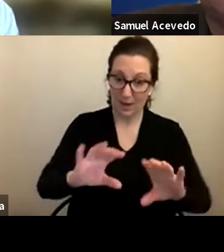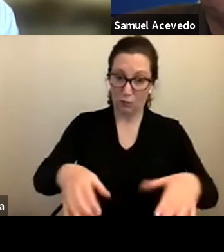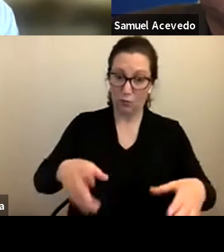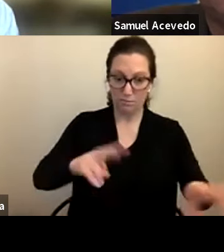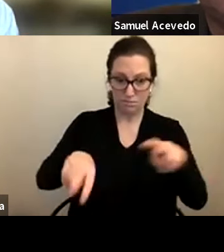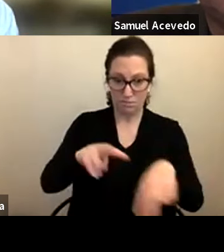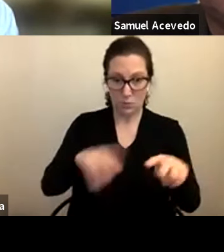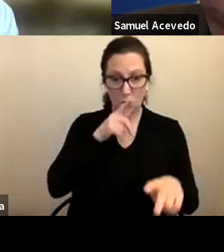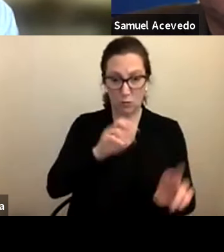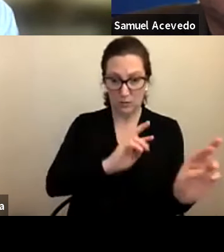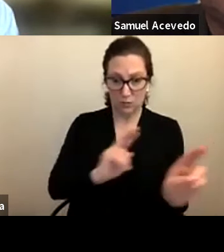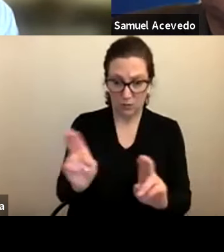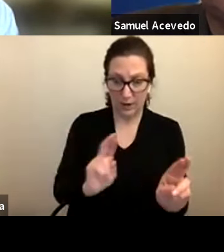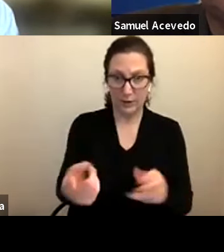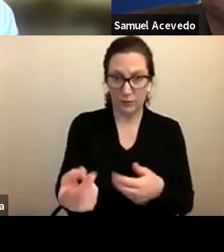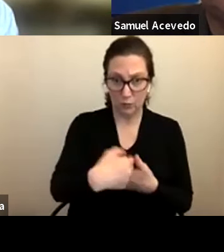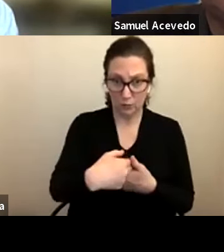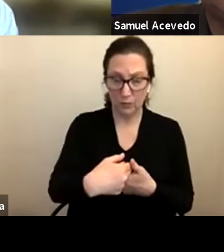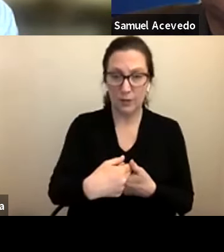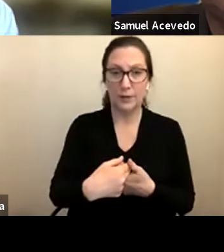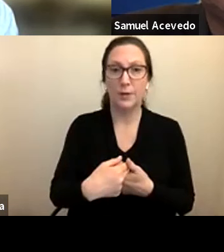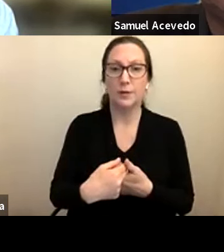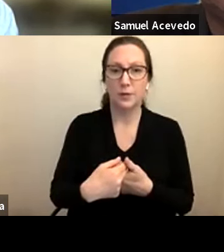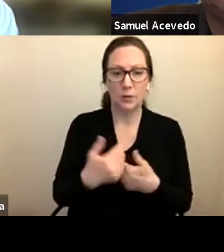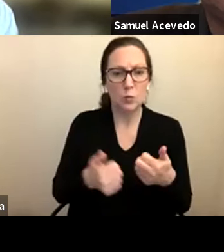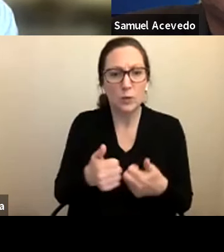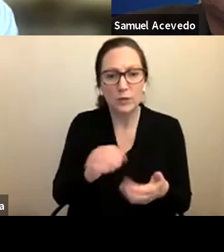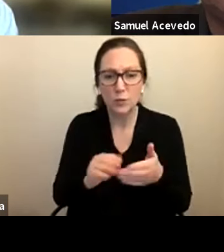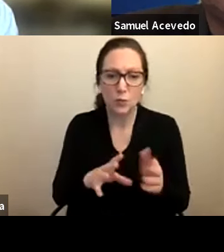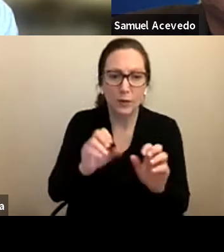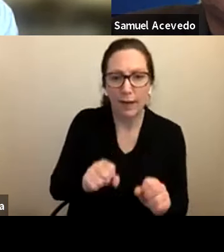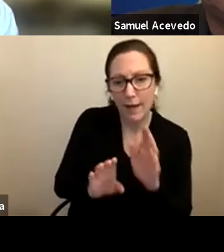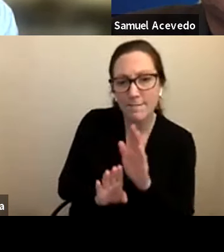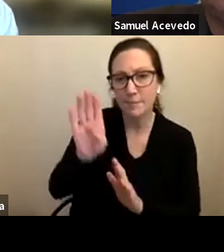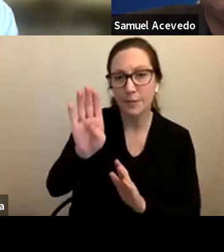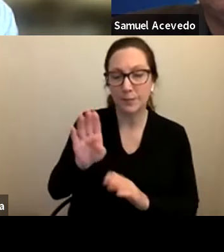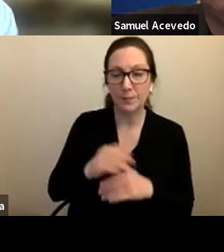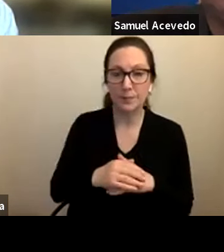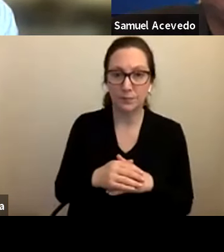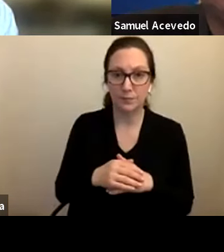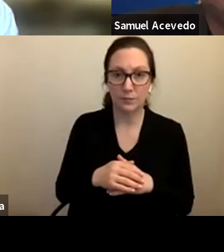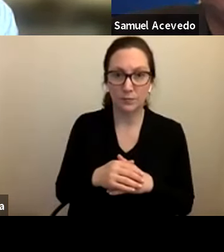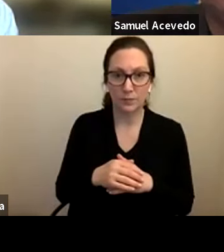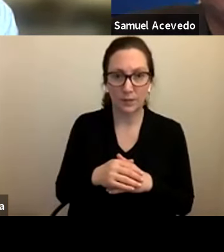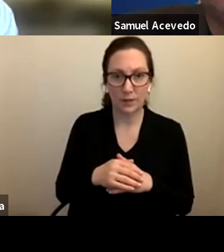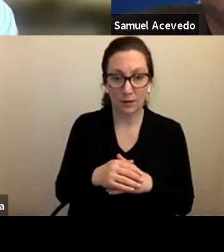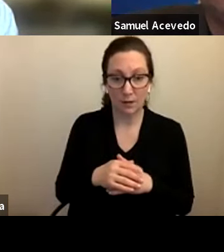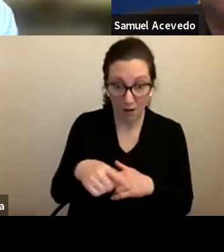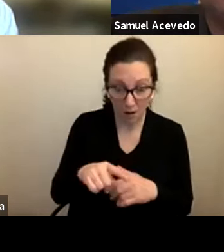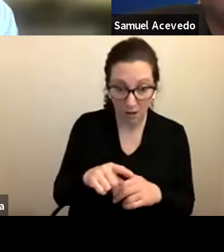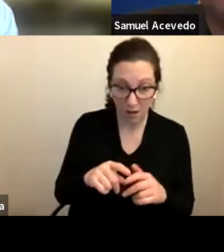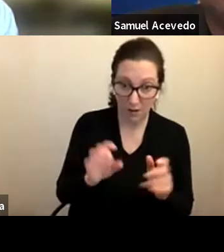identify students who indeed show promise, and early on work with those